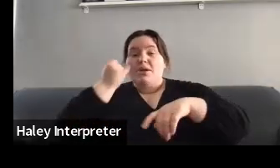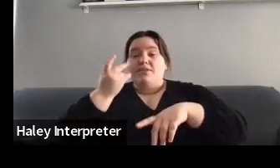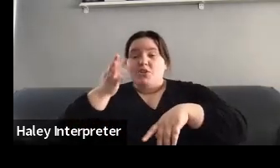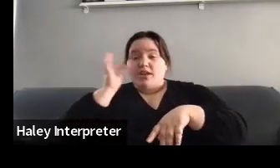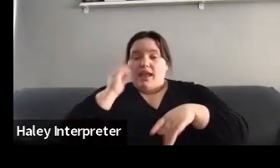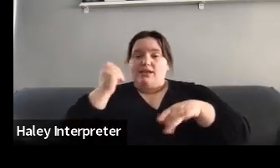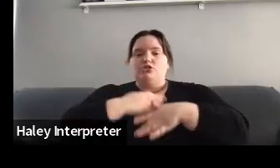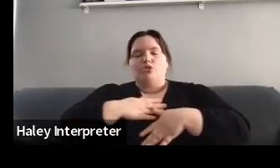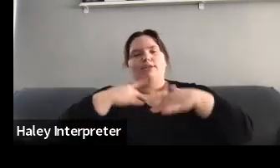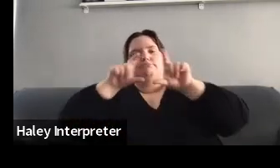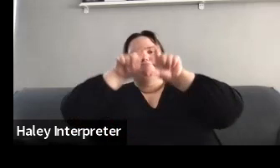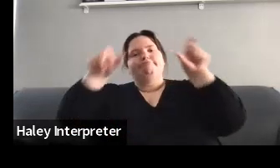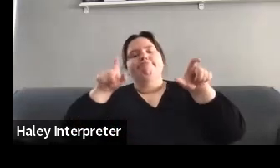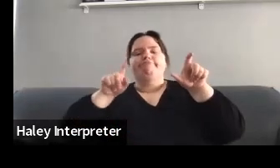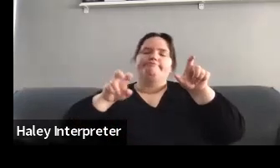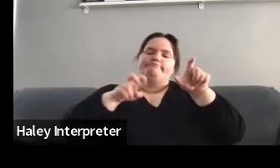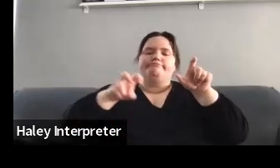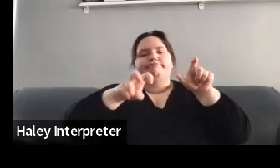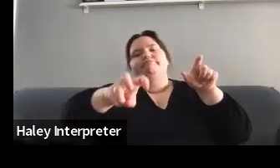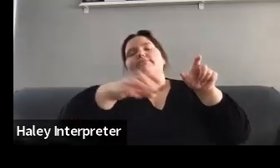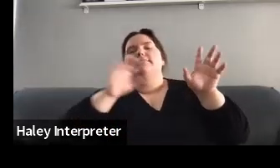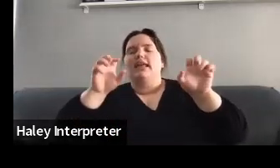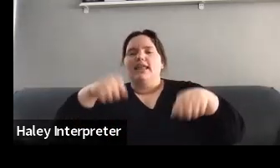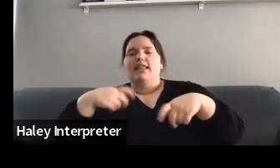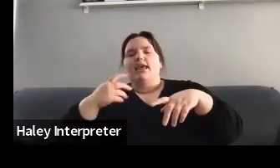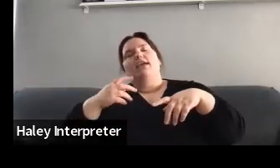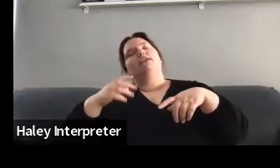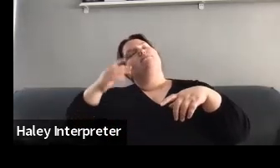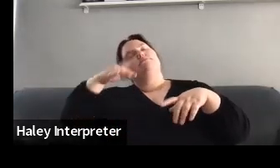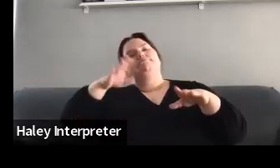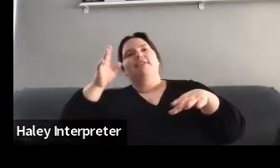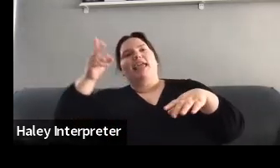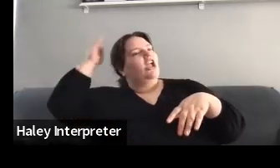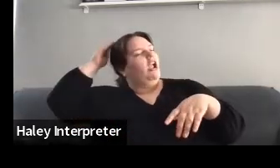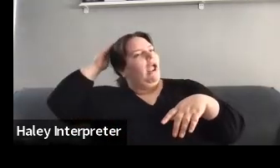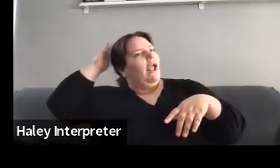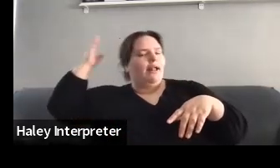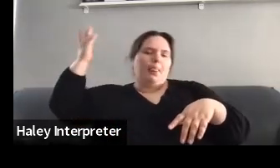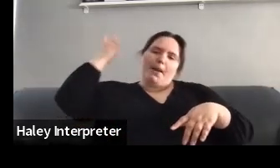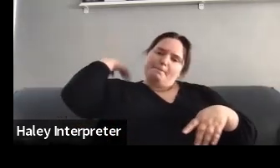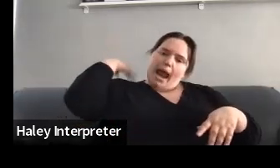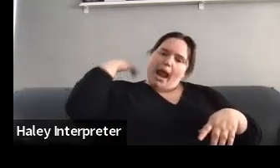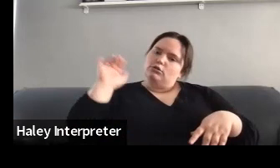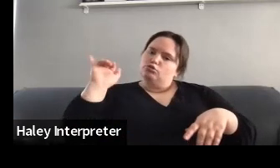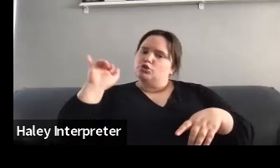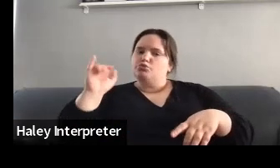like that, they can walk through the arch and groom their back and their head um, by